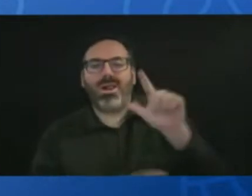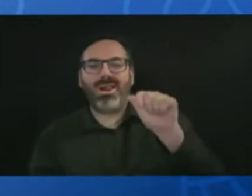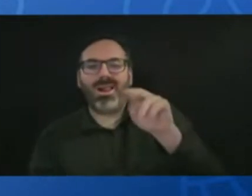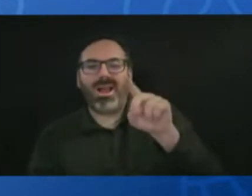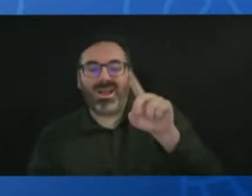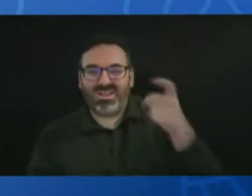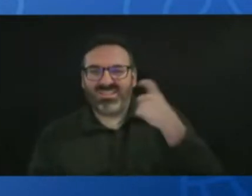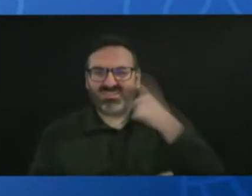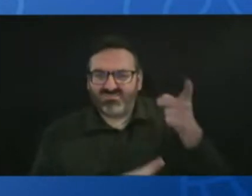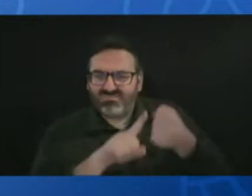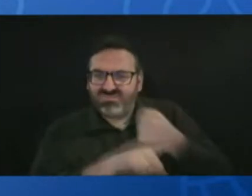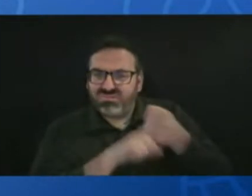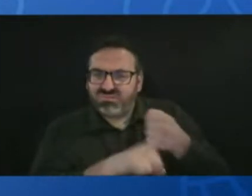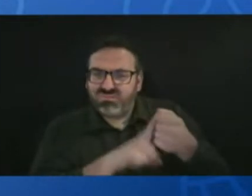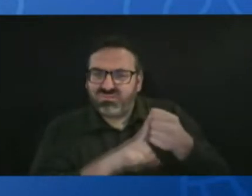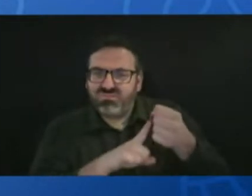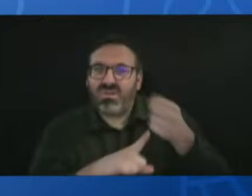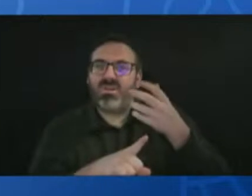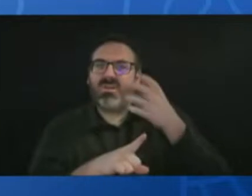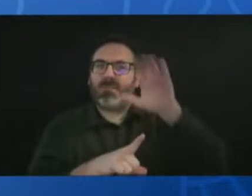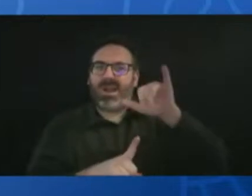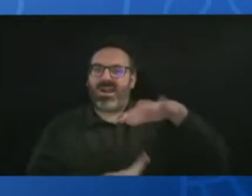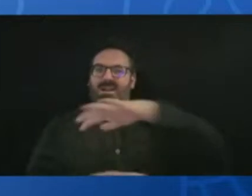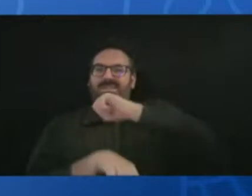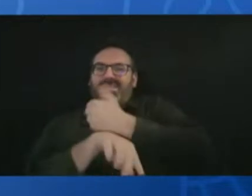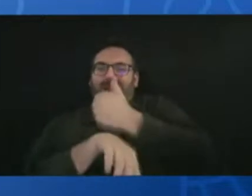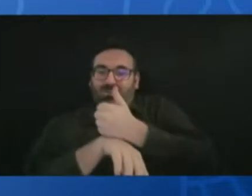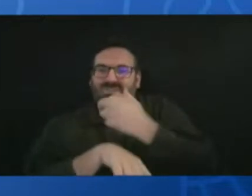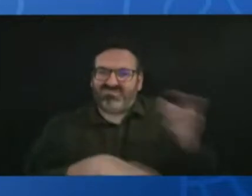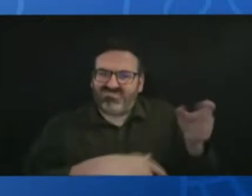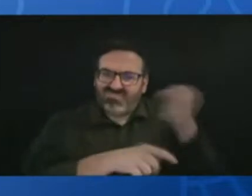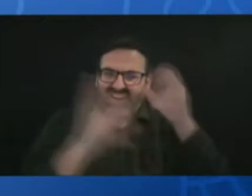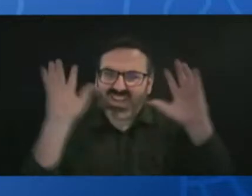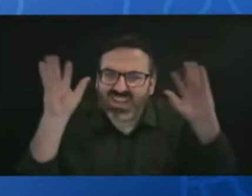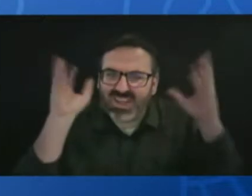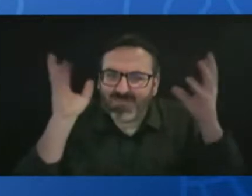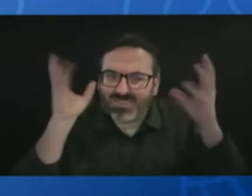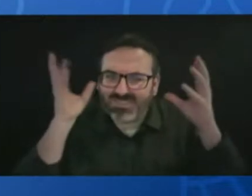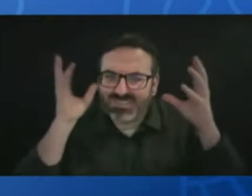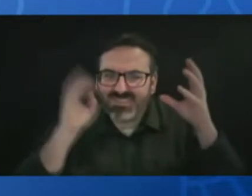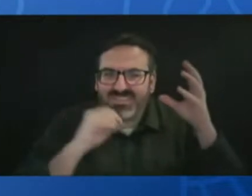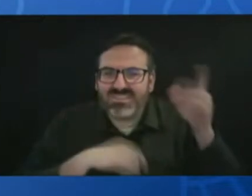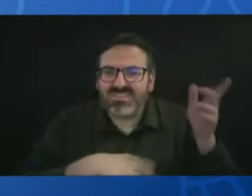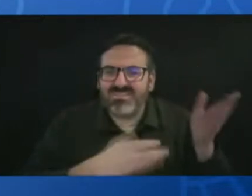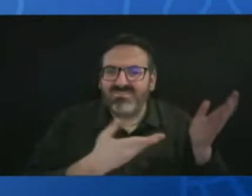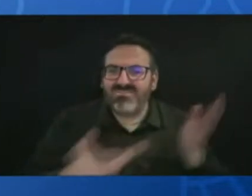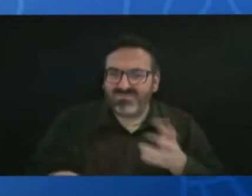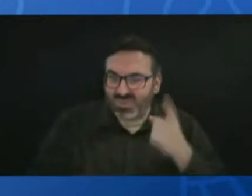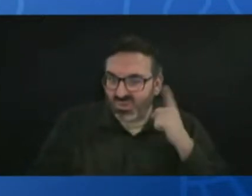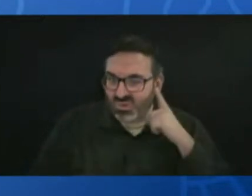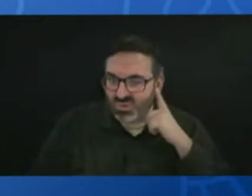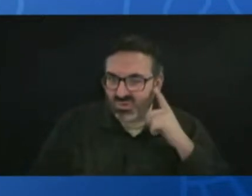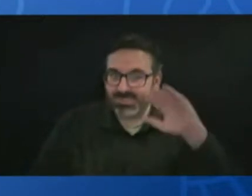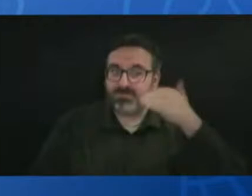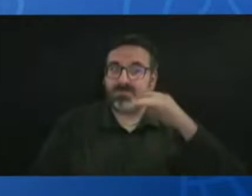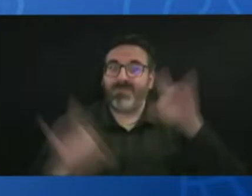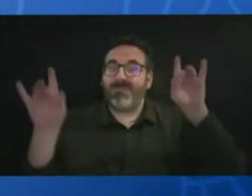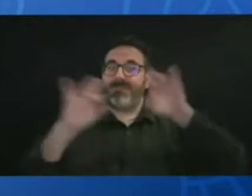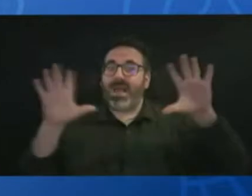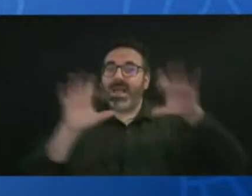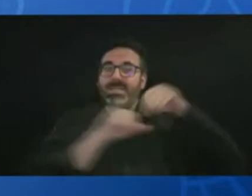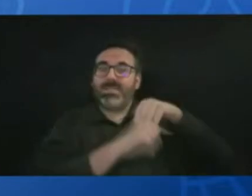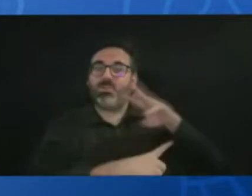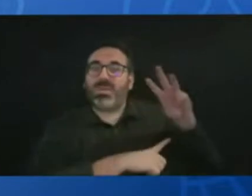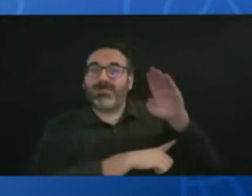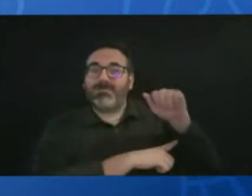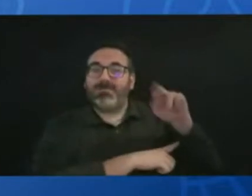If not on that particular, there's been a spike in settler violence in the West Bank over the last 15 months. How concerned